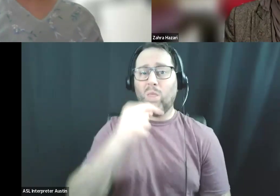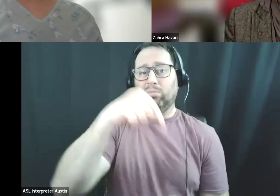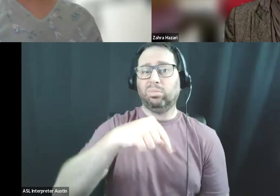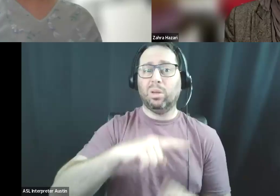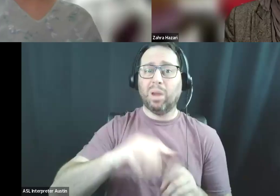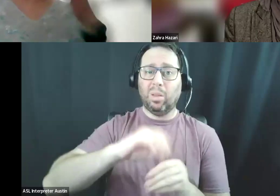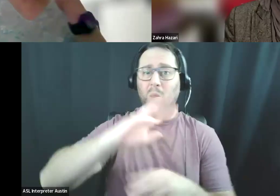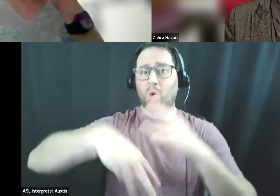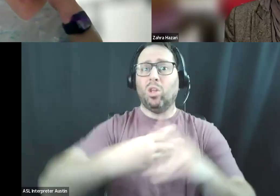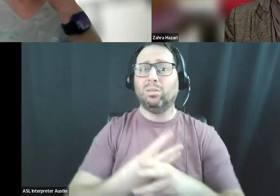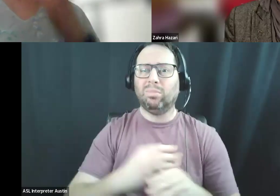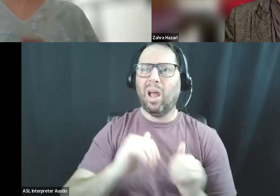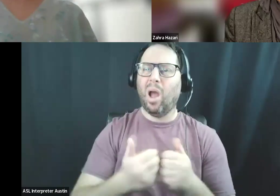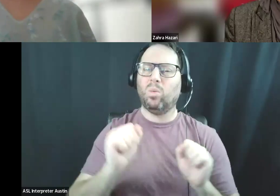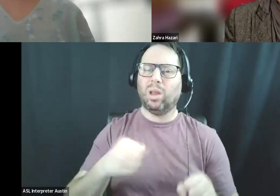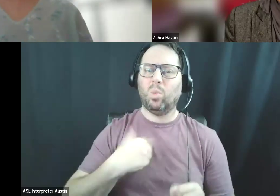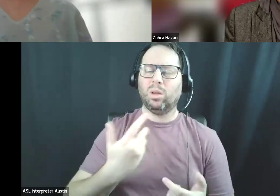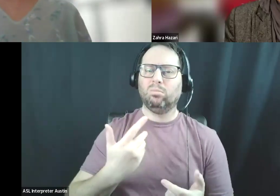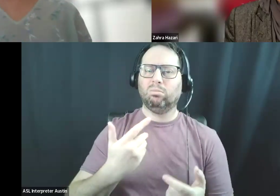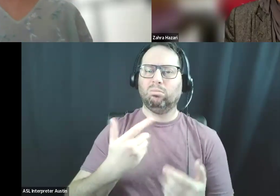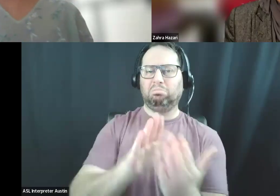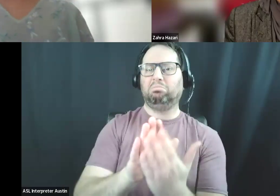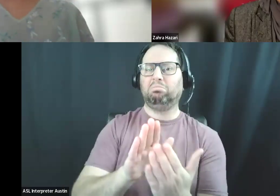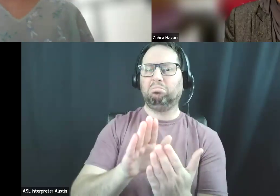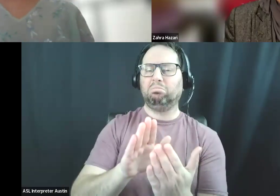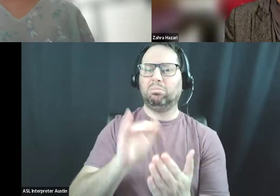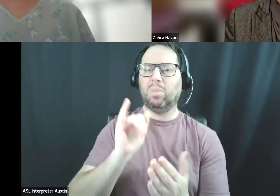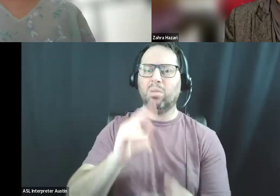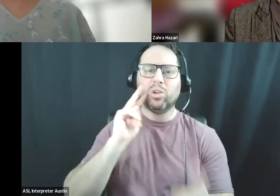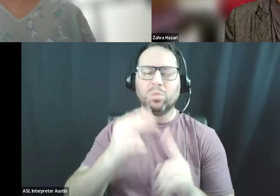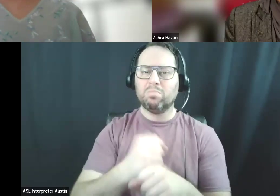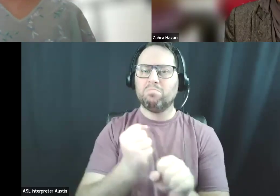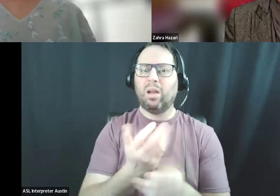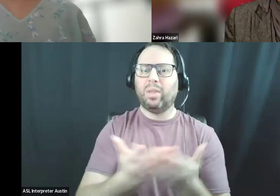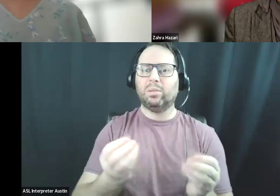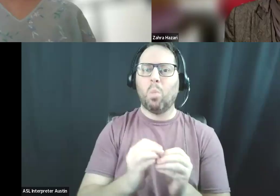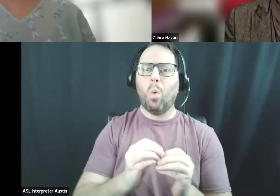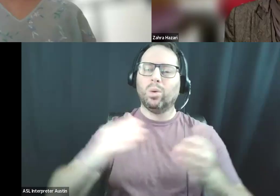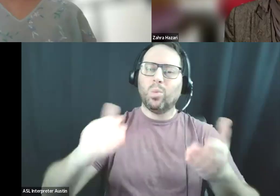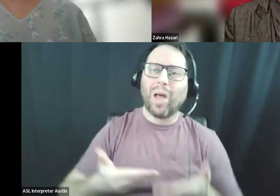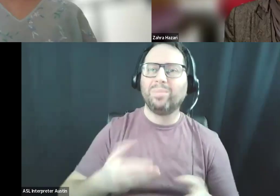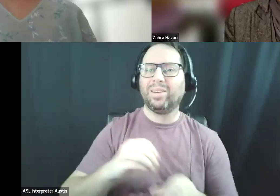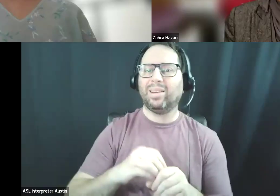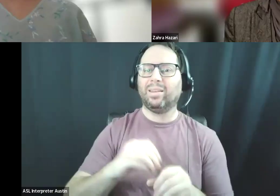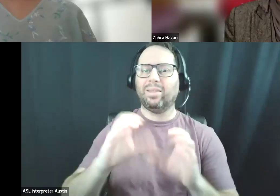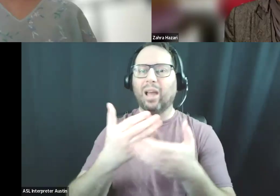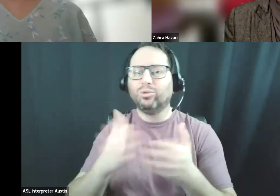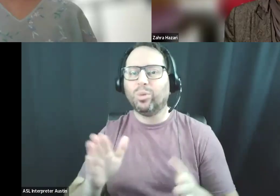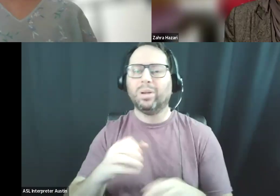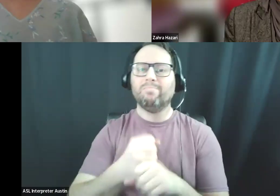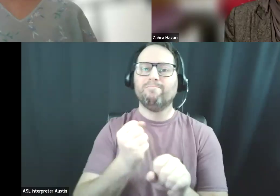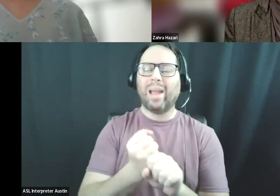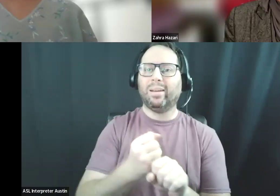sphere. How do we approach not only making things more welcoming in the classroom, but also affect the larger